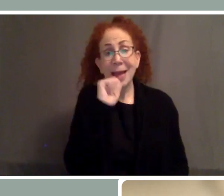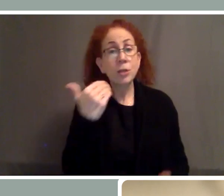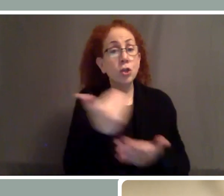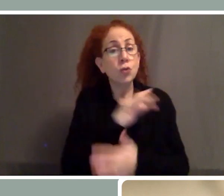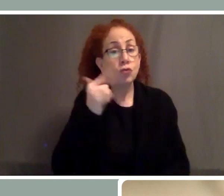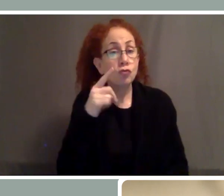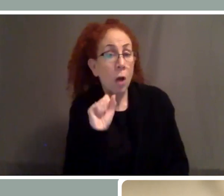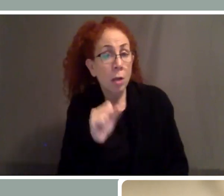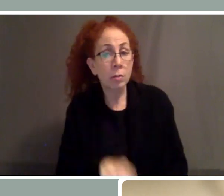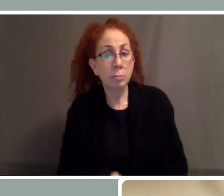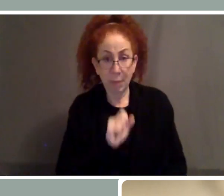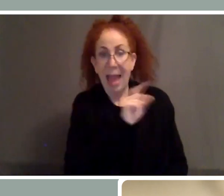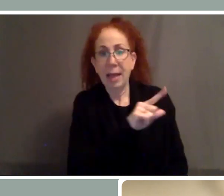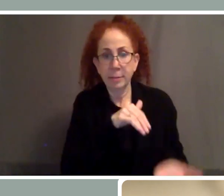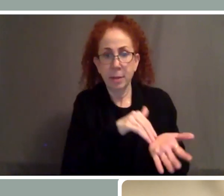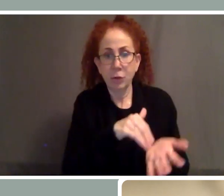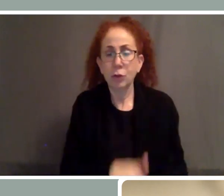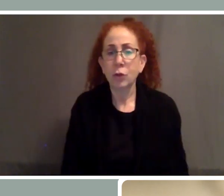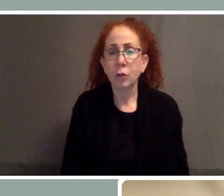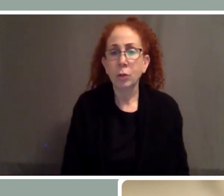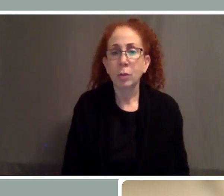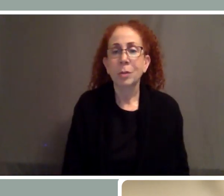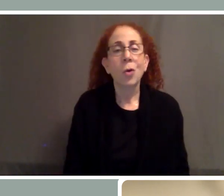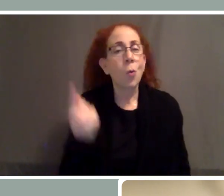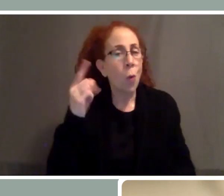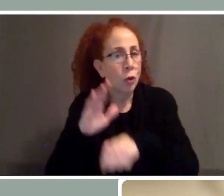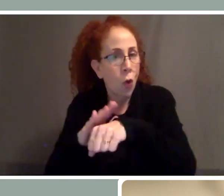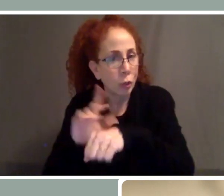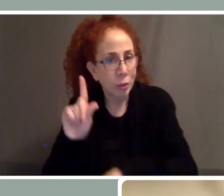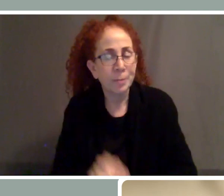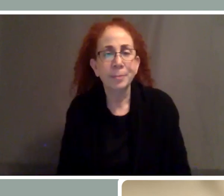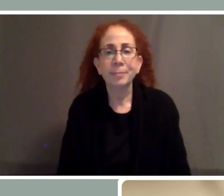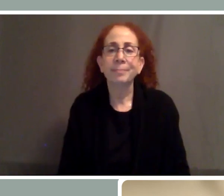And I think often one word of caution is,